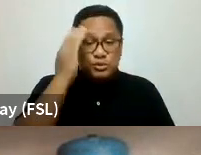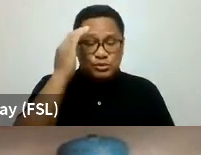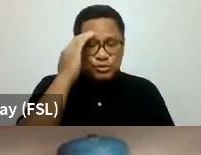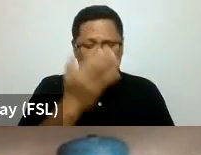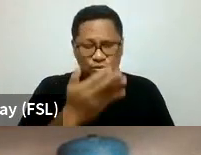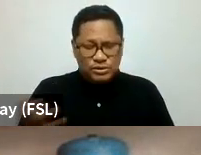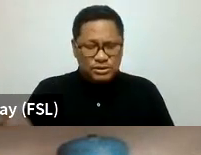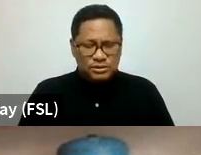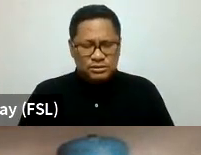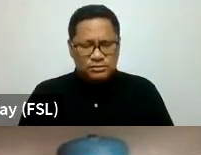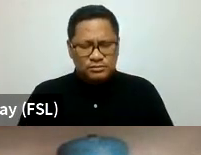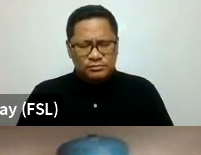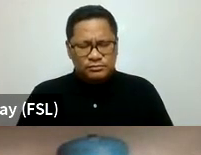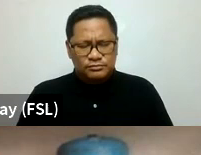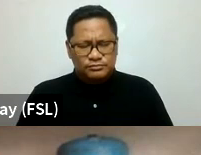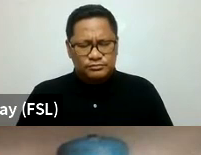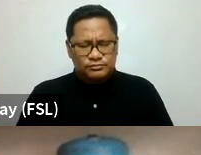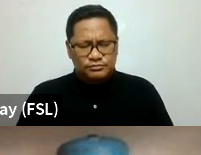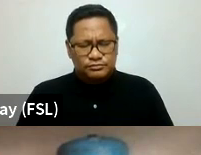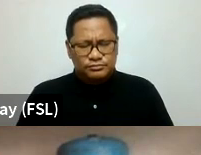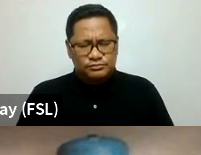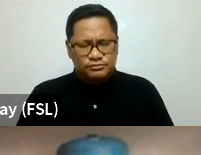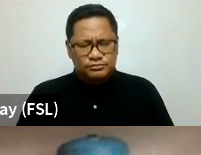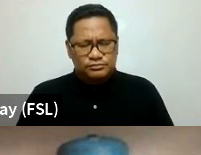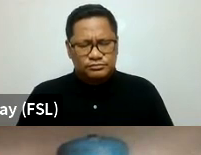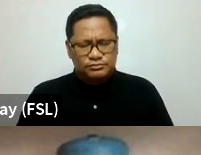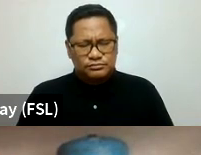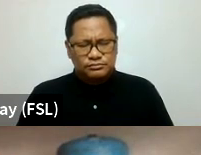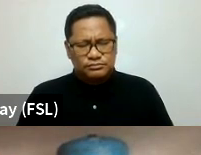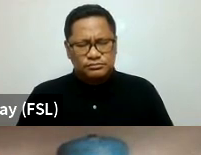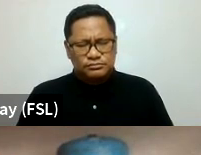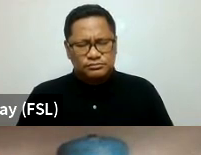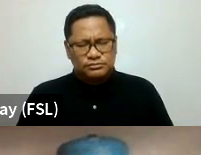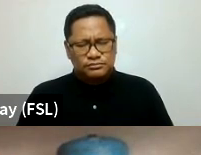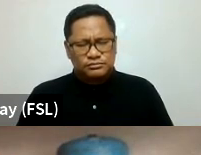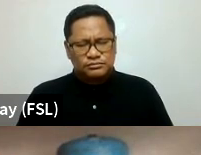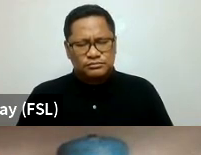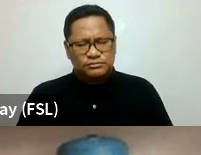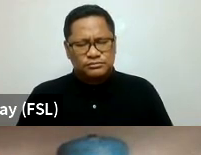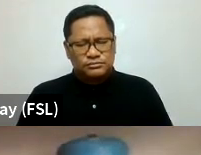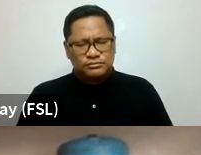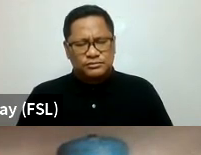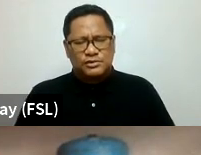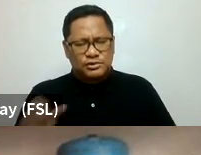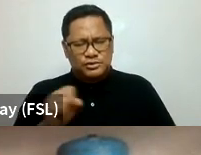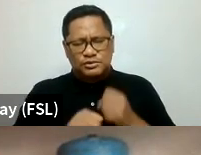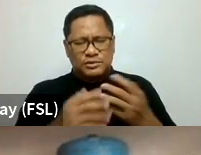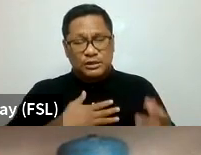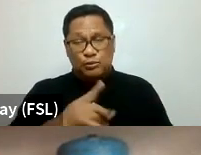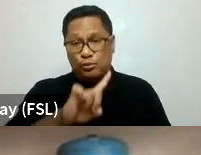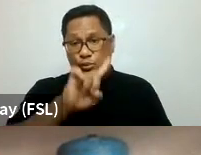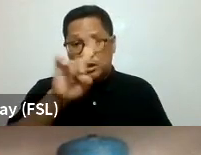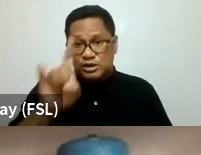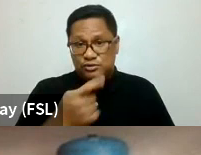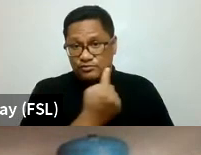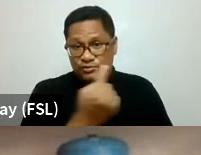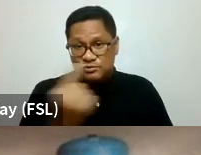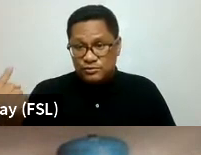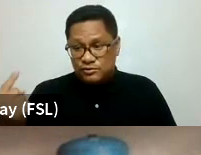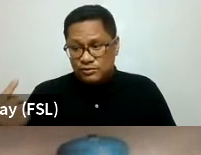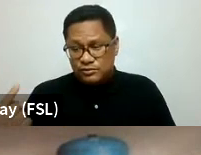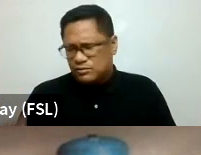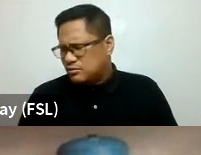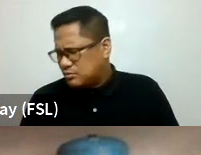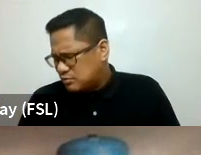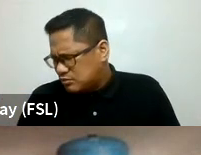you won't be able to go ahead. Okay. So ang question ko for everybody is, what do you